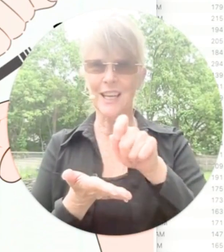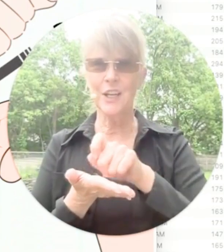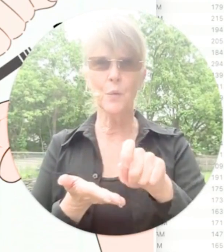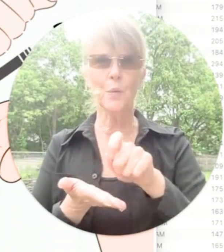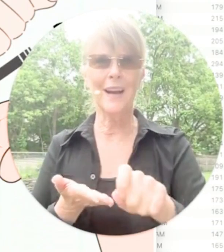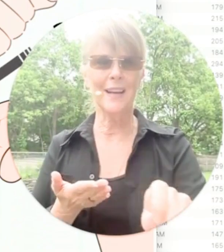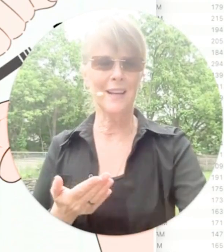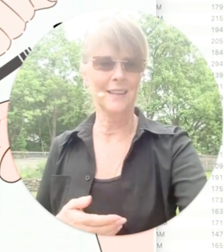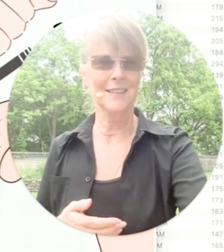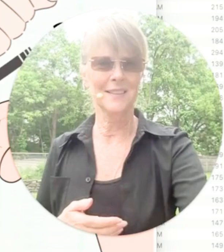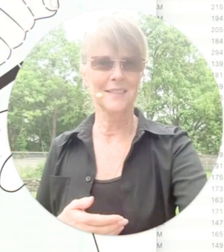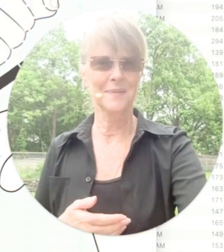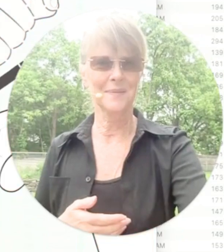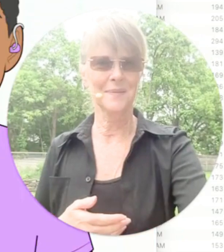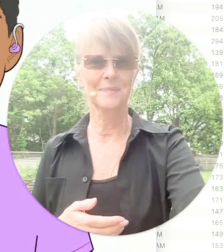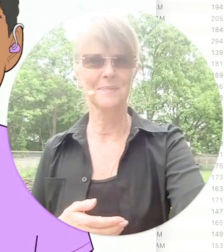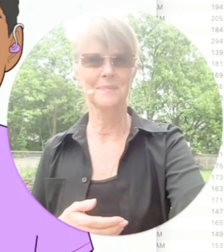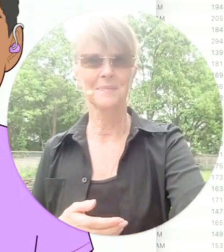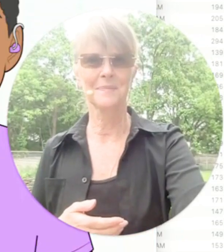Just like you're writing.